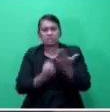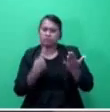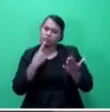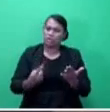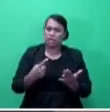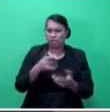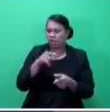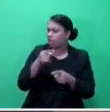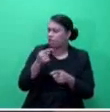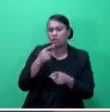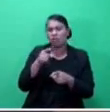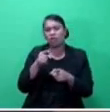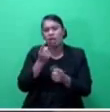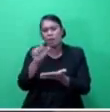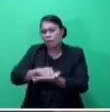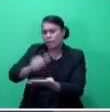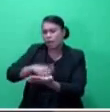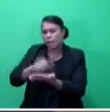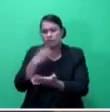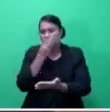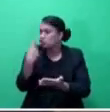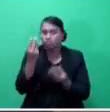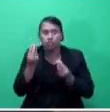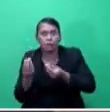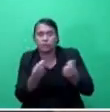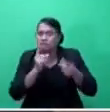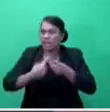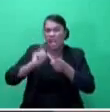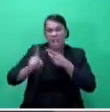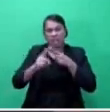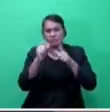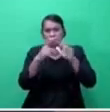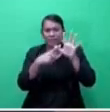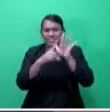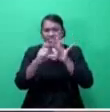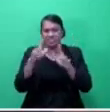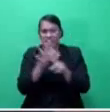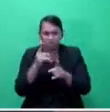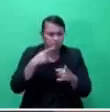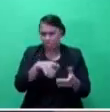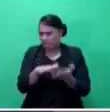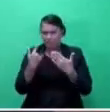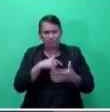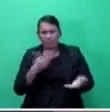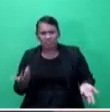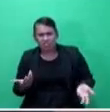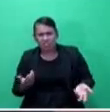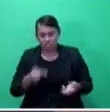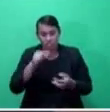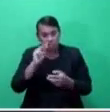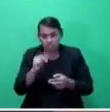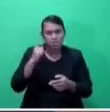farm supply, it's about to get real." Her post and posts like that do not help us. All she did was to send lots of shoppers